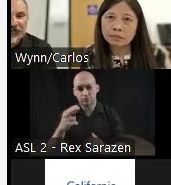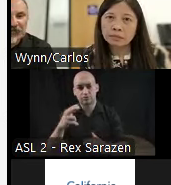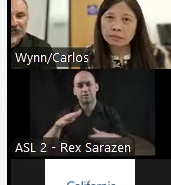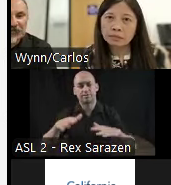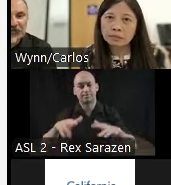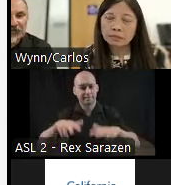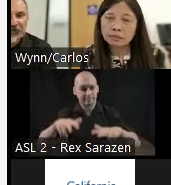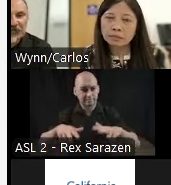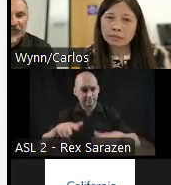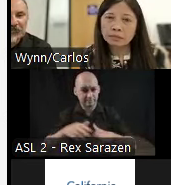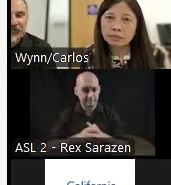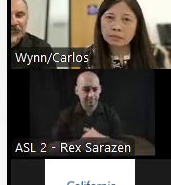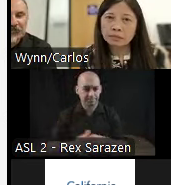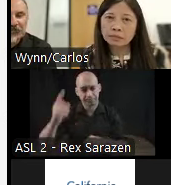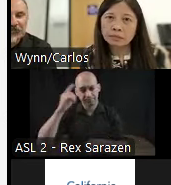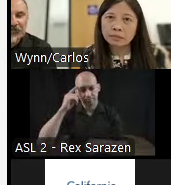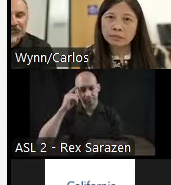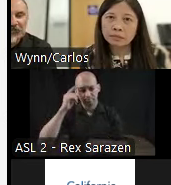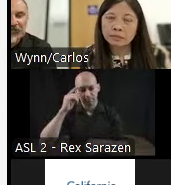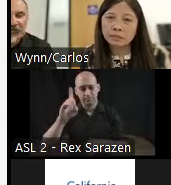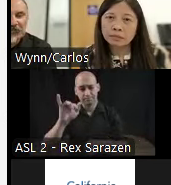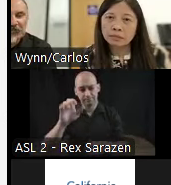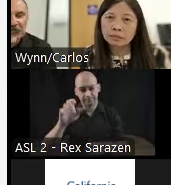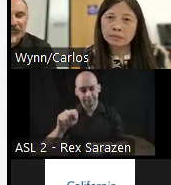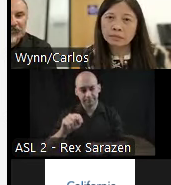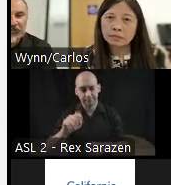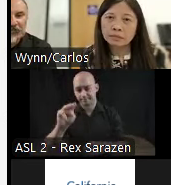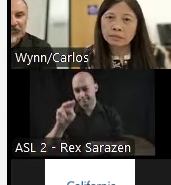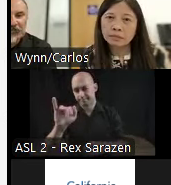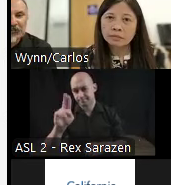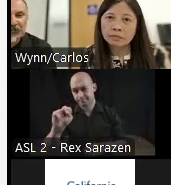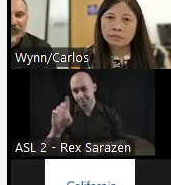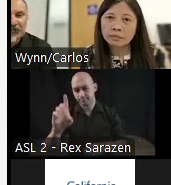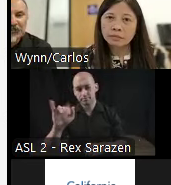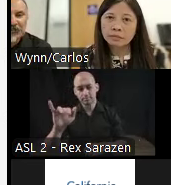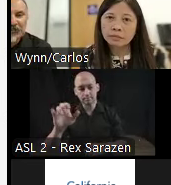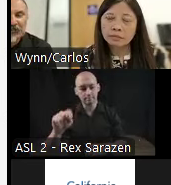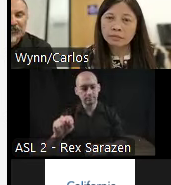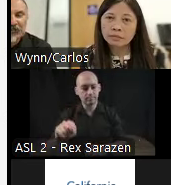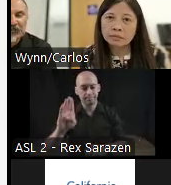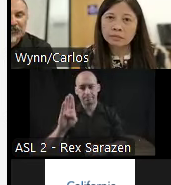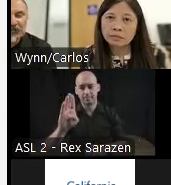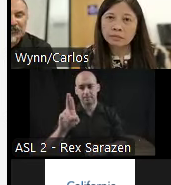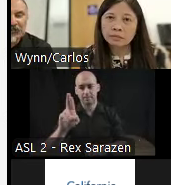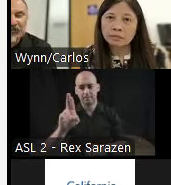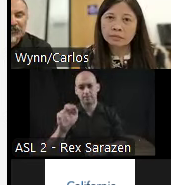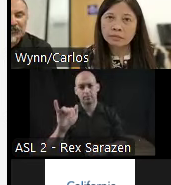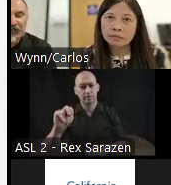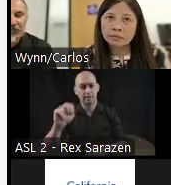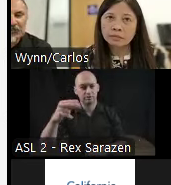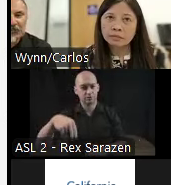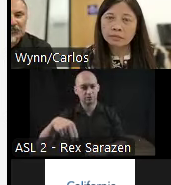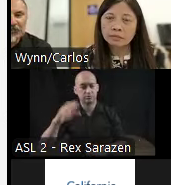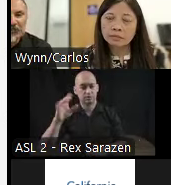diet. They used Brain HQ, which is a computerized cognitive training program. And then